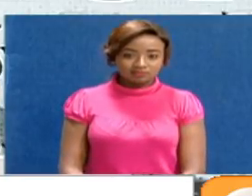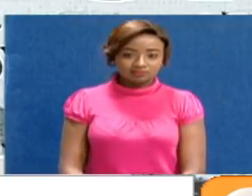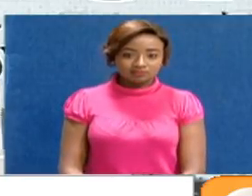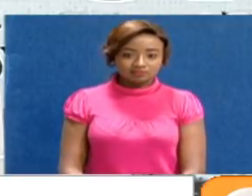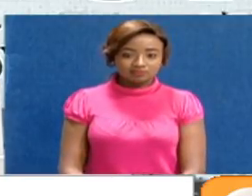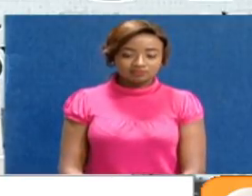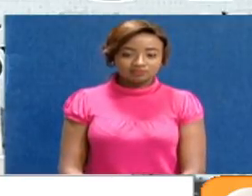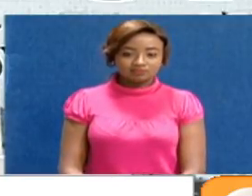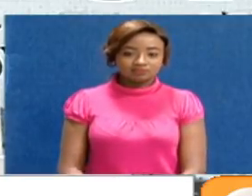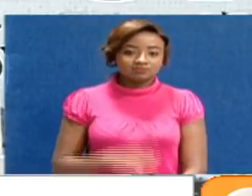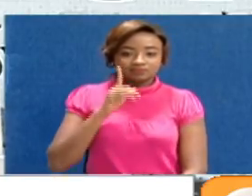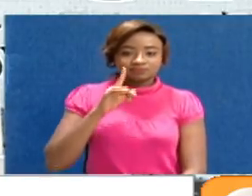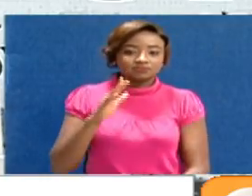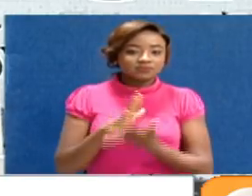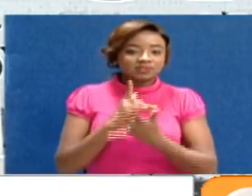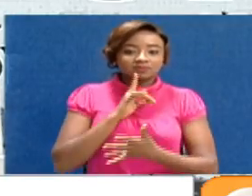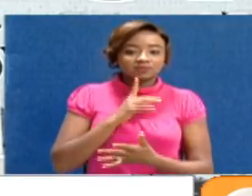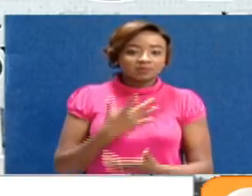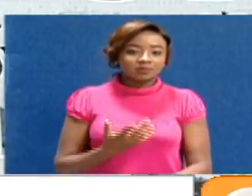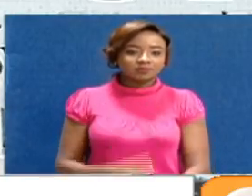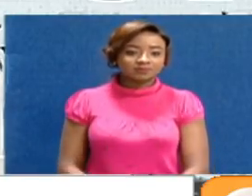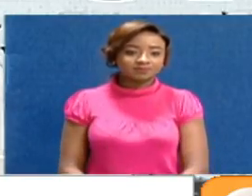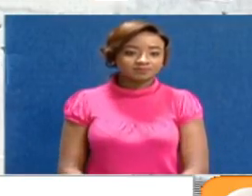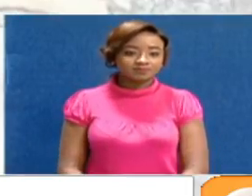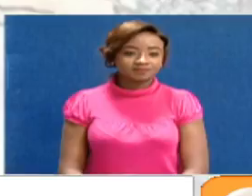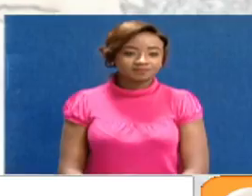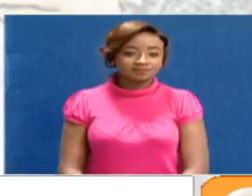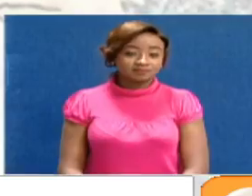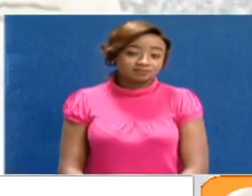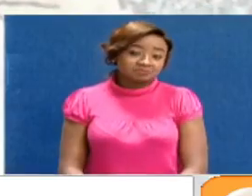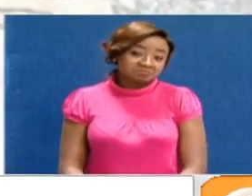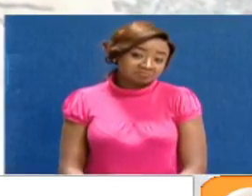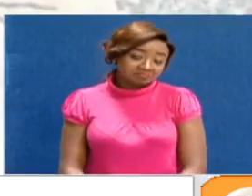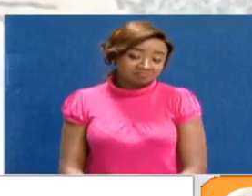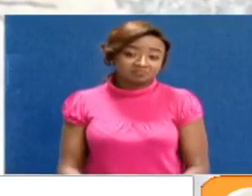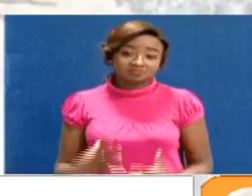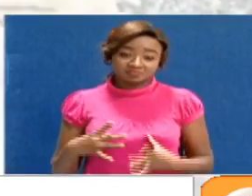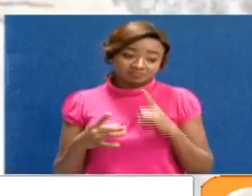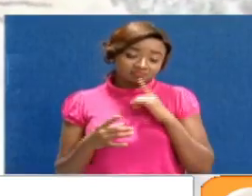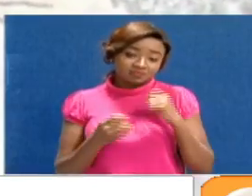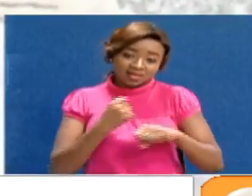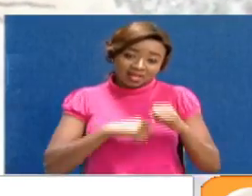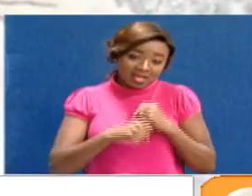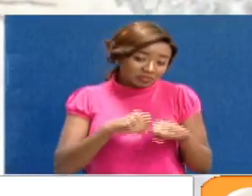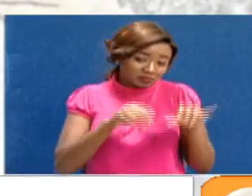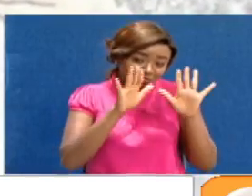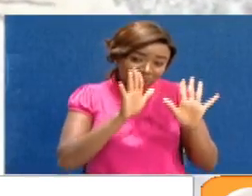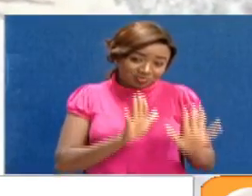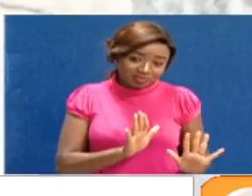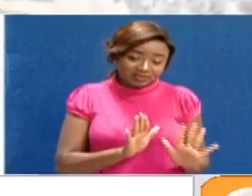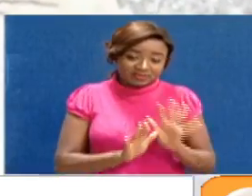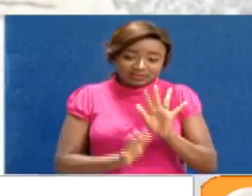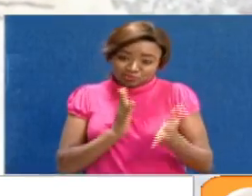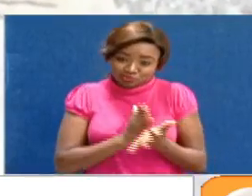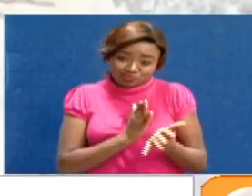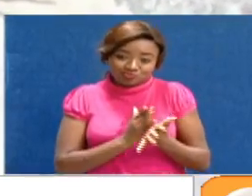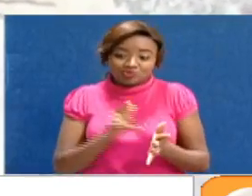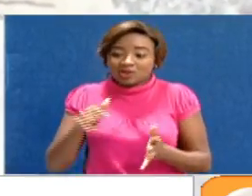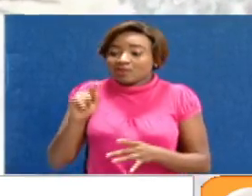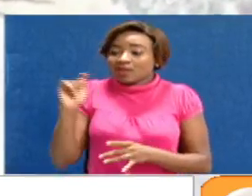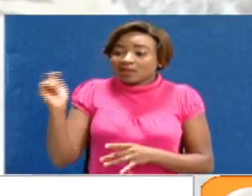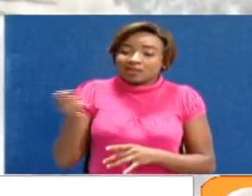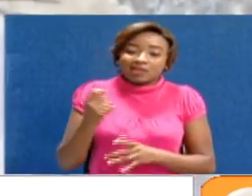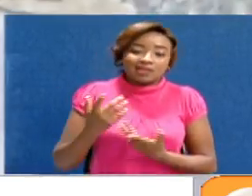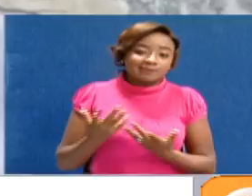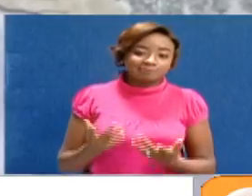to what some of you had to say who sent in their videos. They say actions speak louder than words. In this country, we have had the discussion of the fight